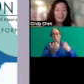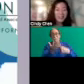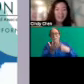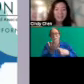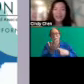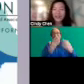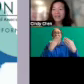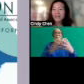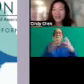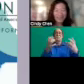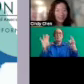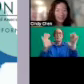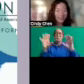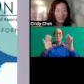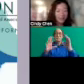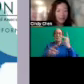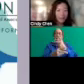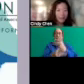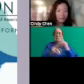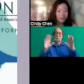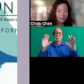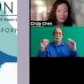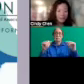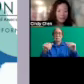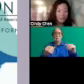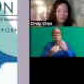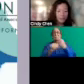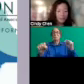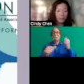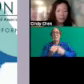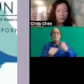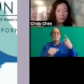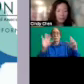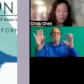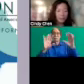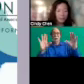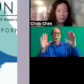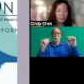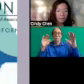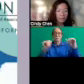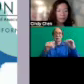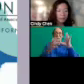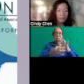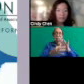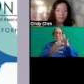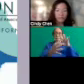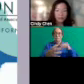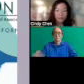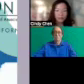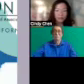much again. Wonderful. Take care, everyone. Yeah. Stay safe, everyone. Thank you. Bye. Thanks very much. Bye.